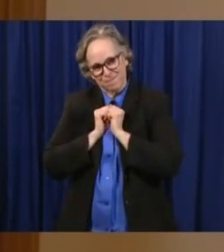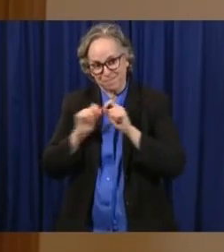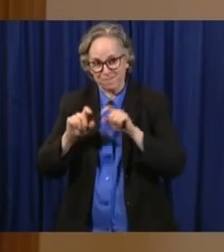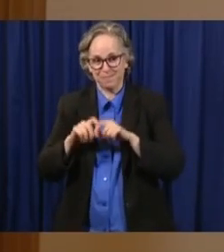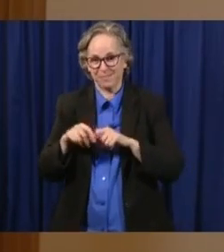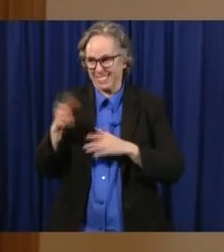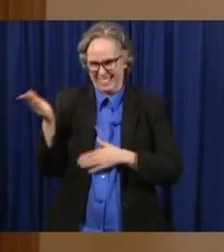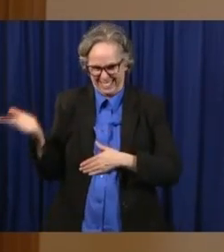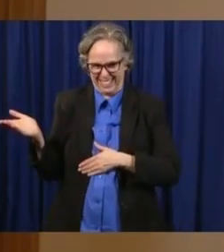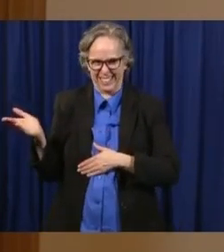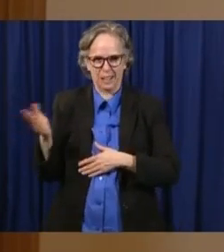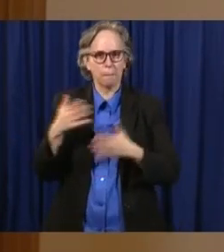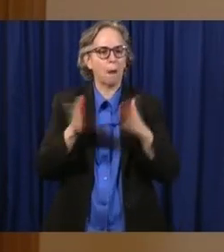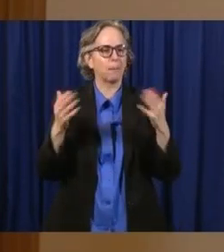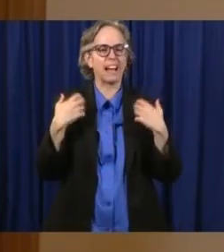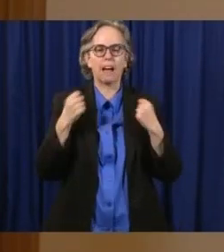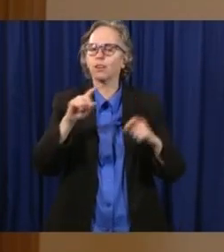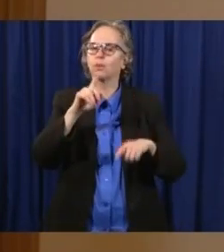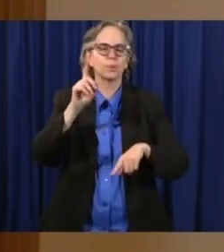need it.